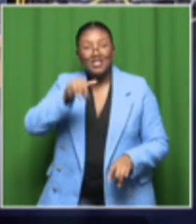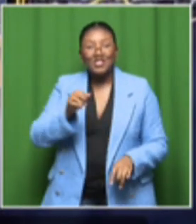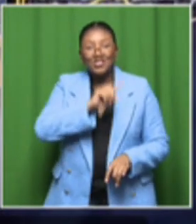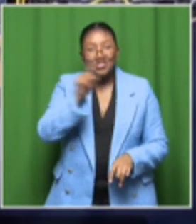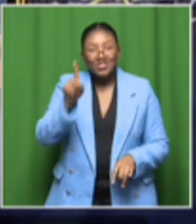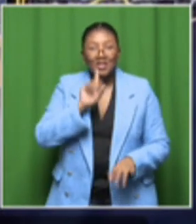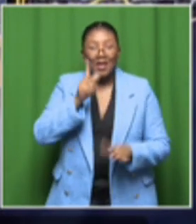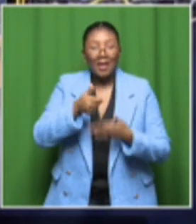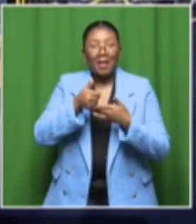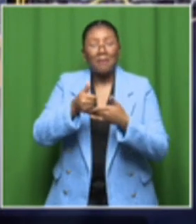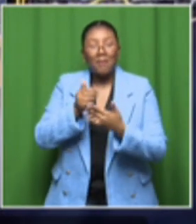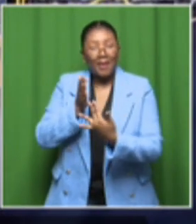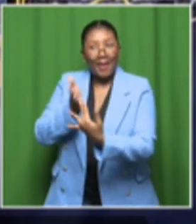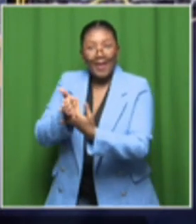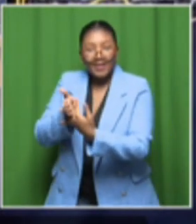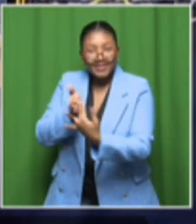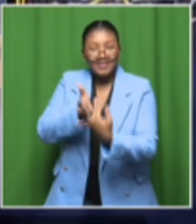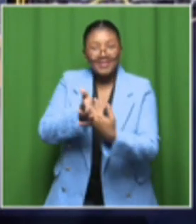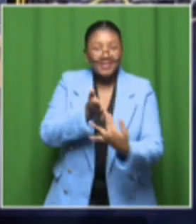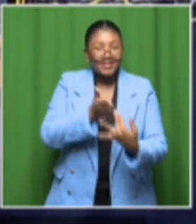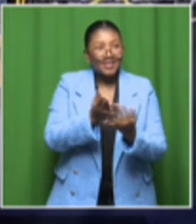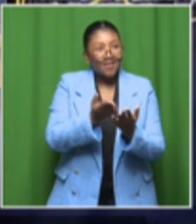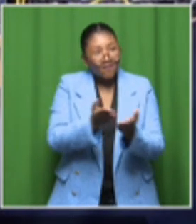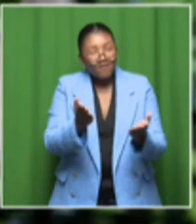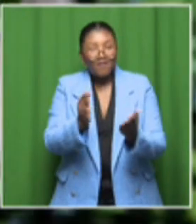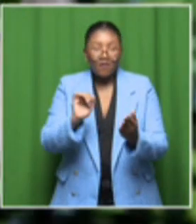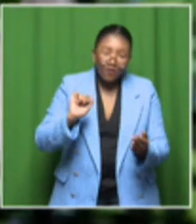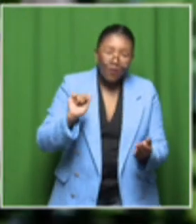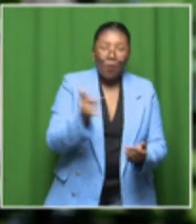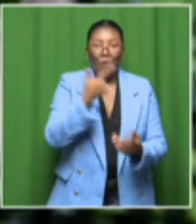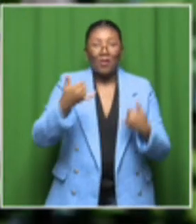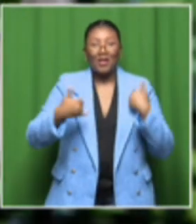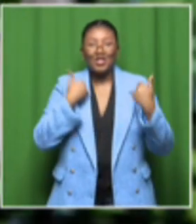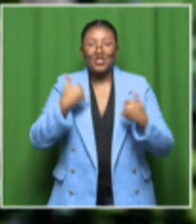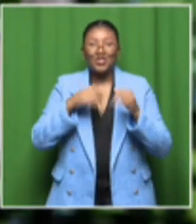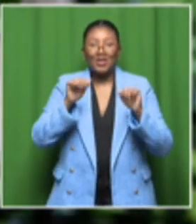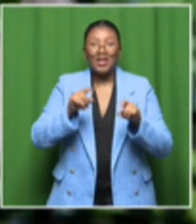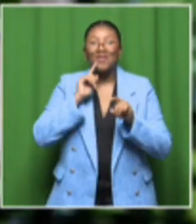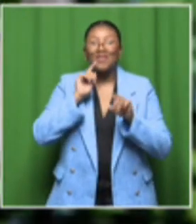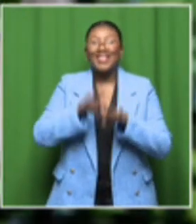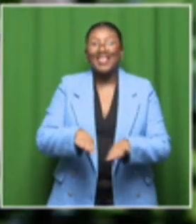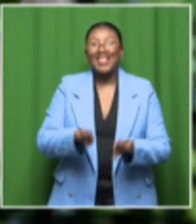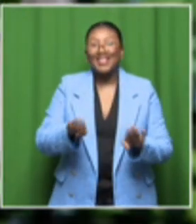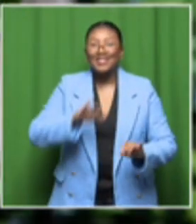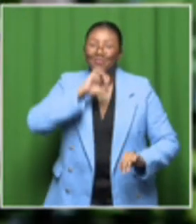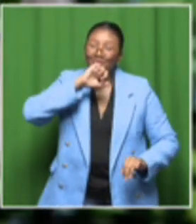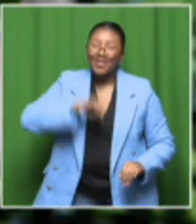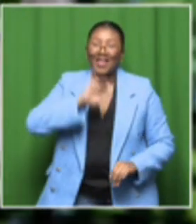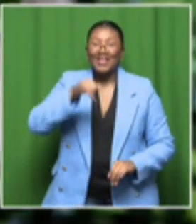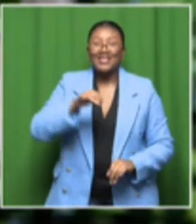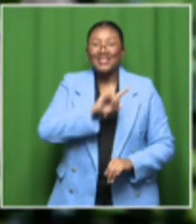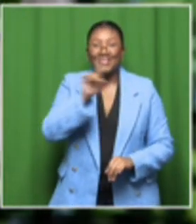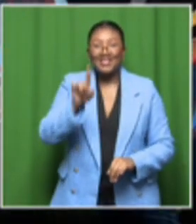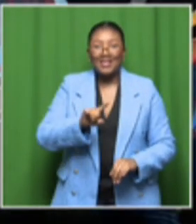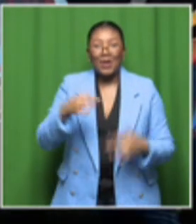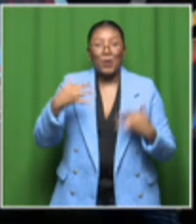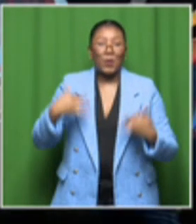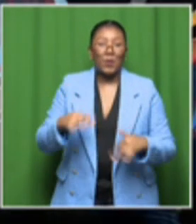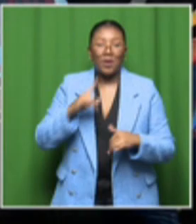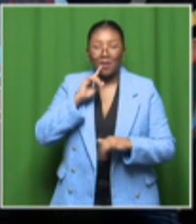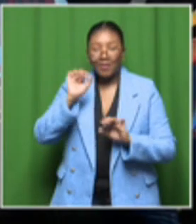genre accessible and also enjoyable for everyone. Kids Love Jazz series serves as a reminder of the genre's potential to